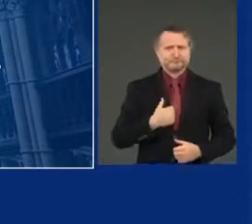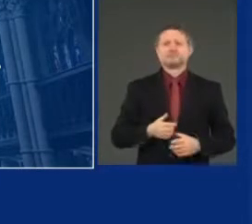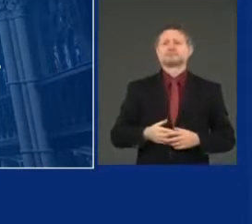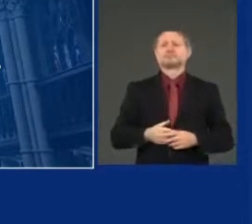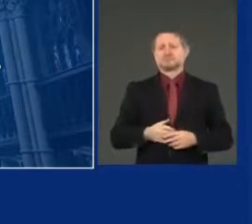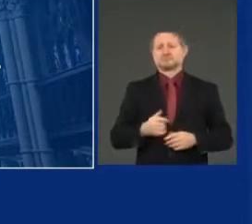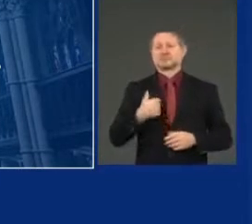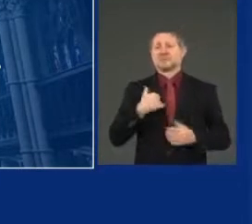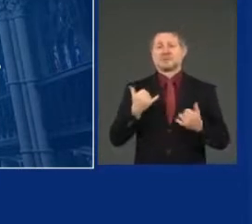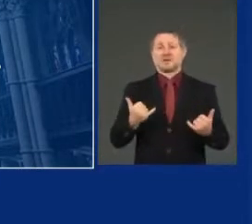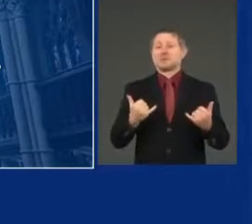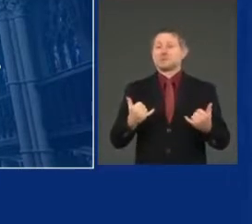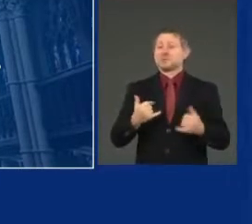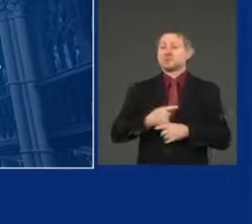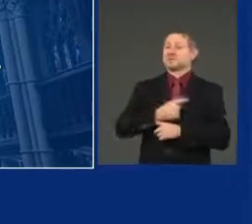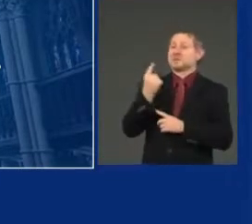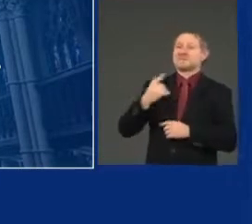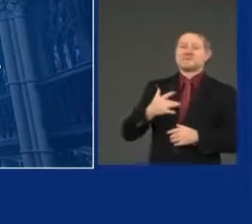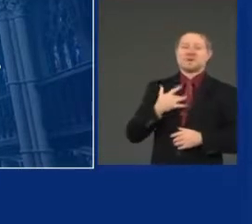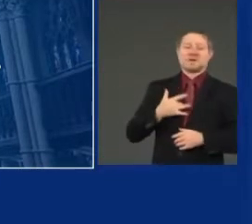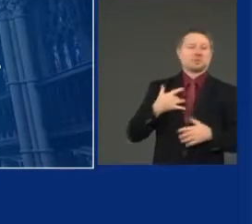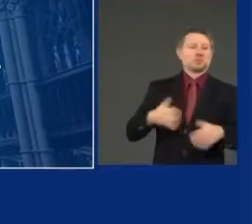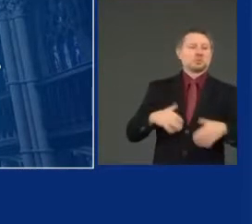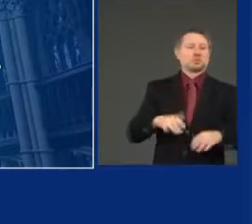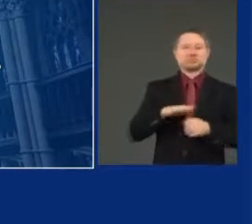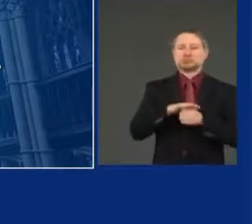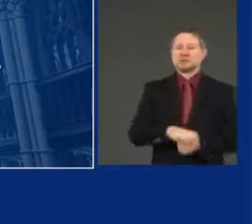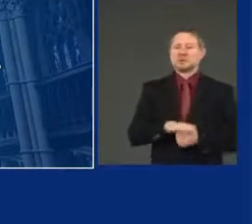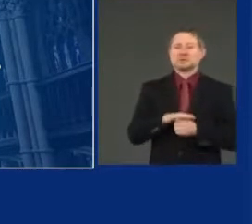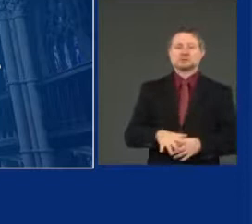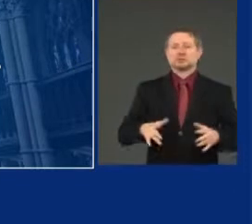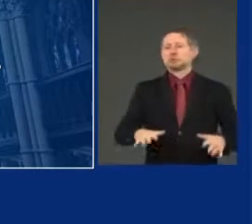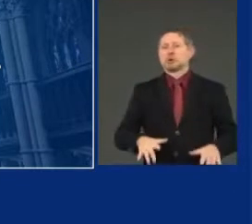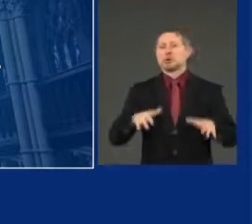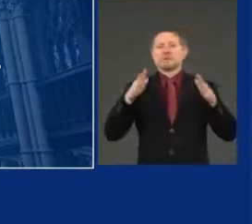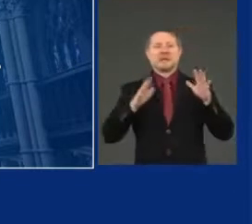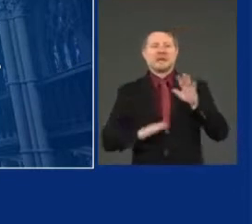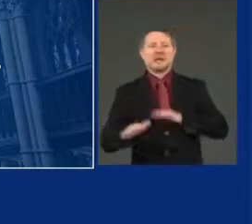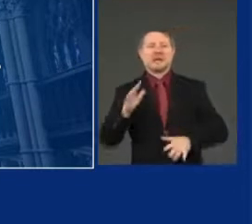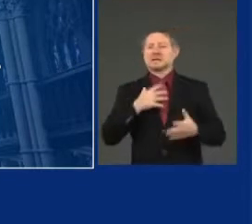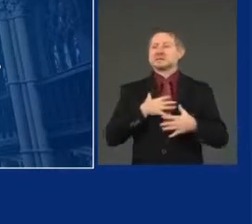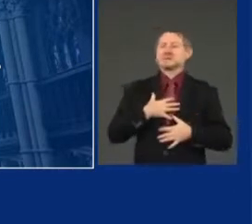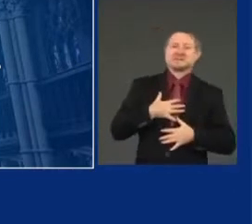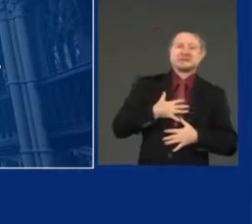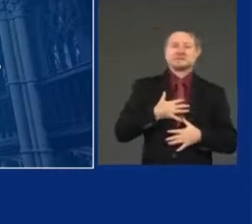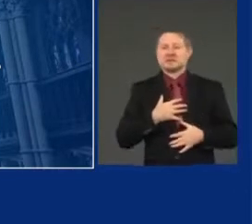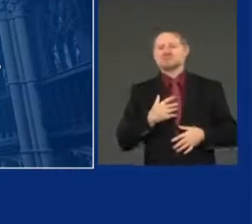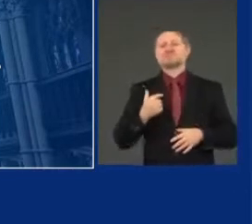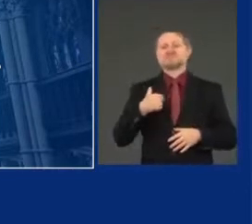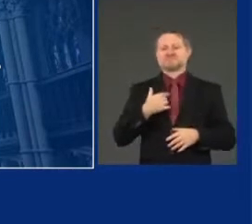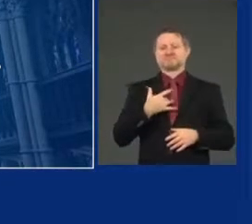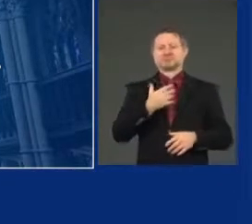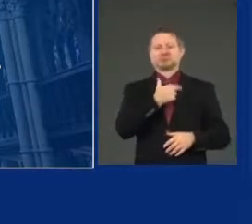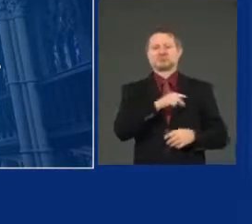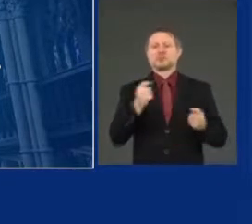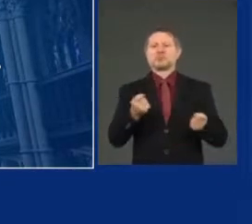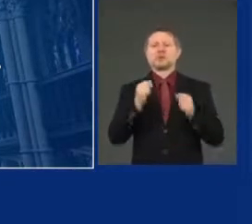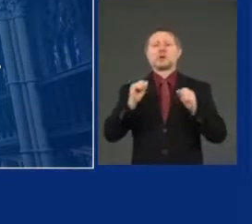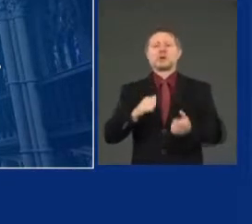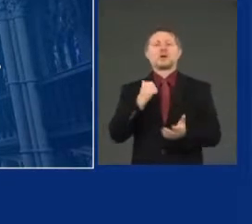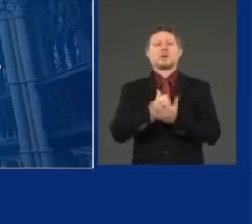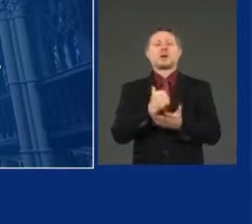stress and when people are so anxious and so confused, I think those religious ceremonies can be very